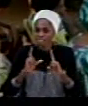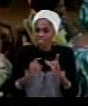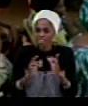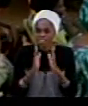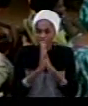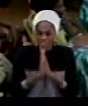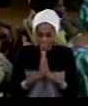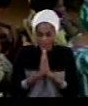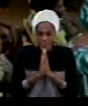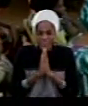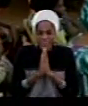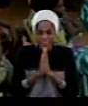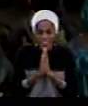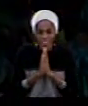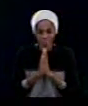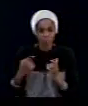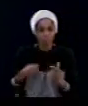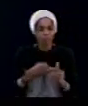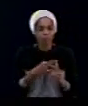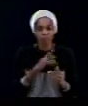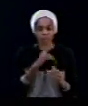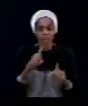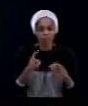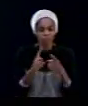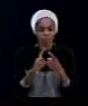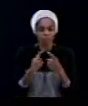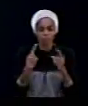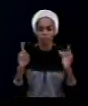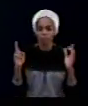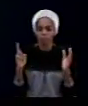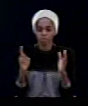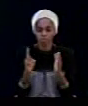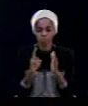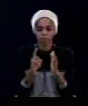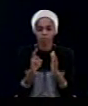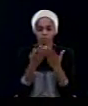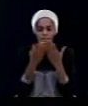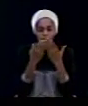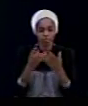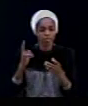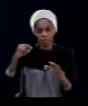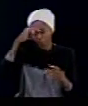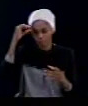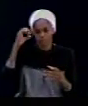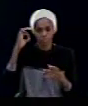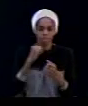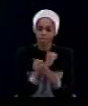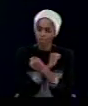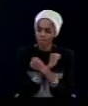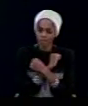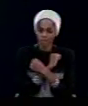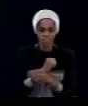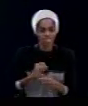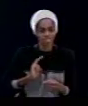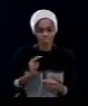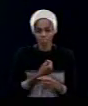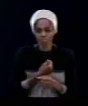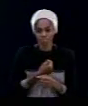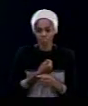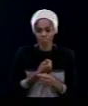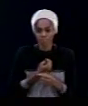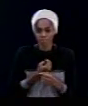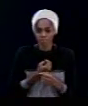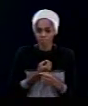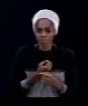Amen. We are going to thank the Lord because the Lord loves us. Because despite this